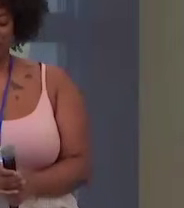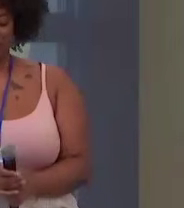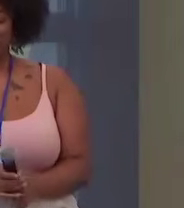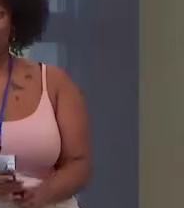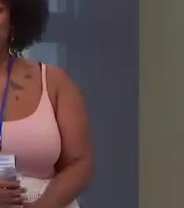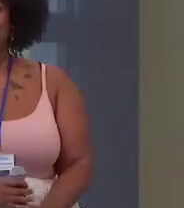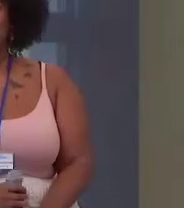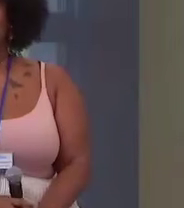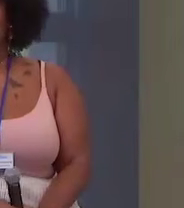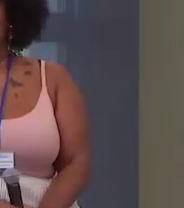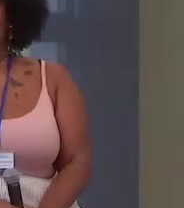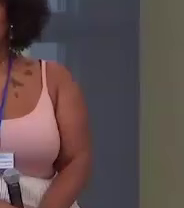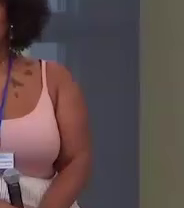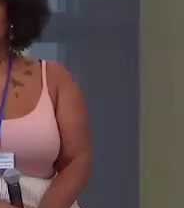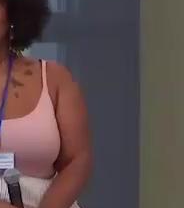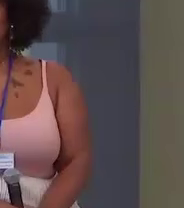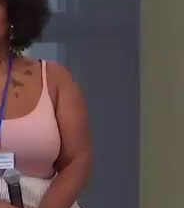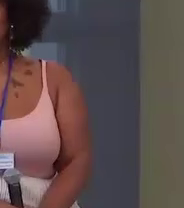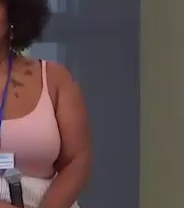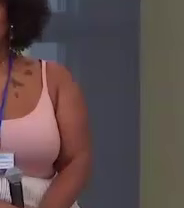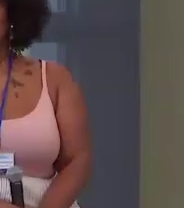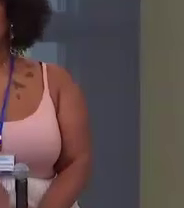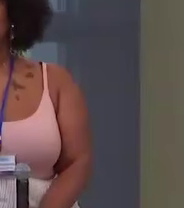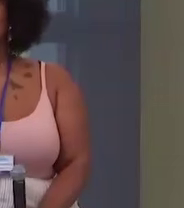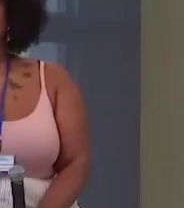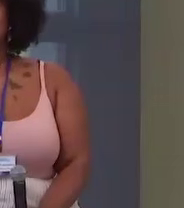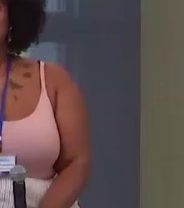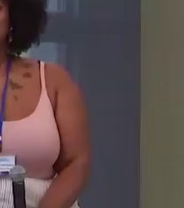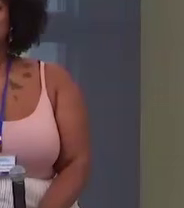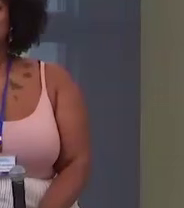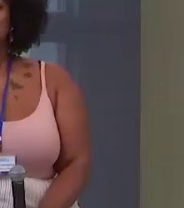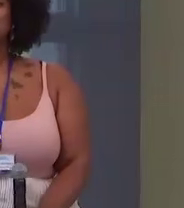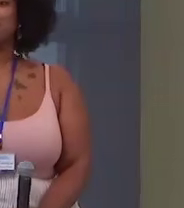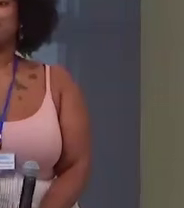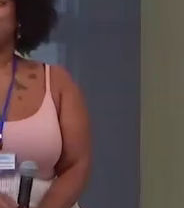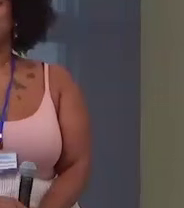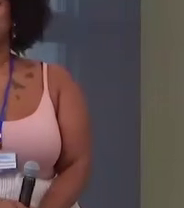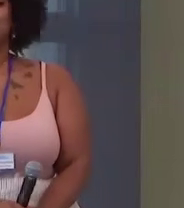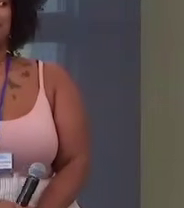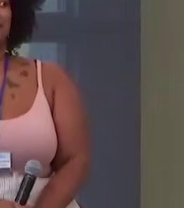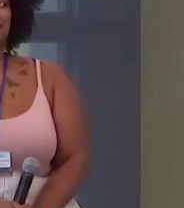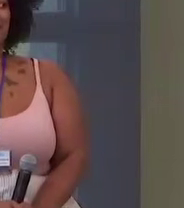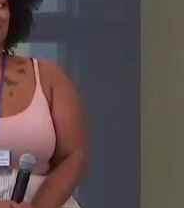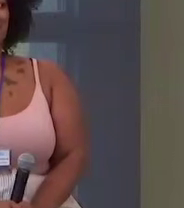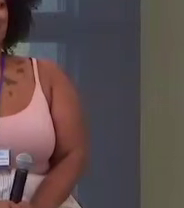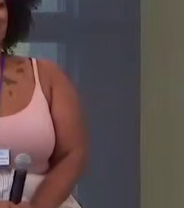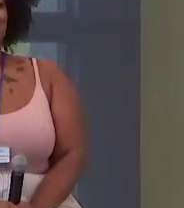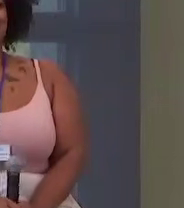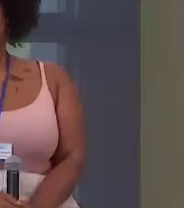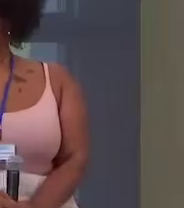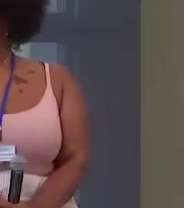We're going to have you guys each pick one of our raffle tickets. So if Megan can sort of bring those